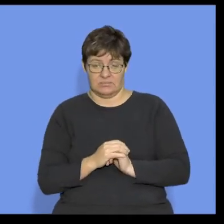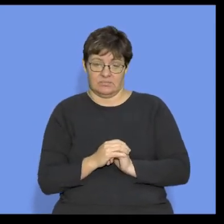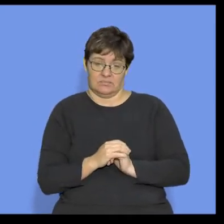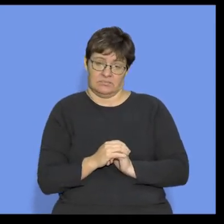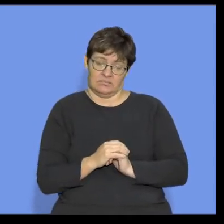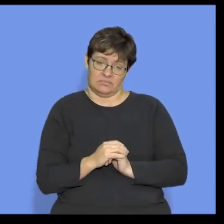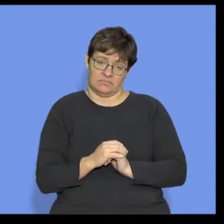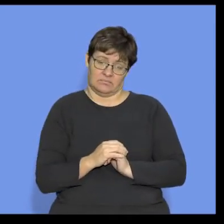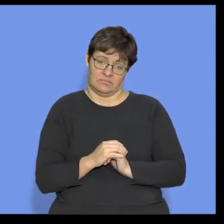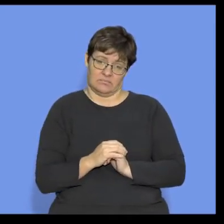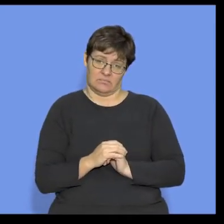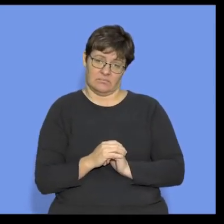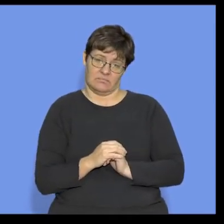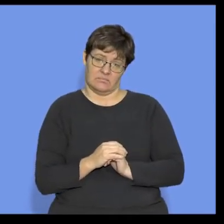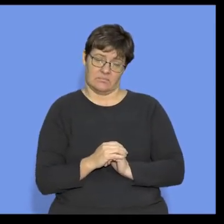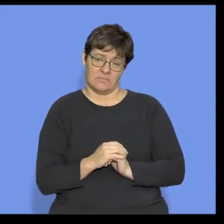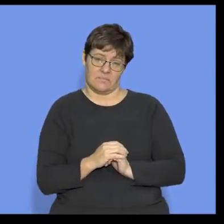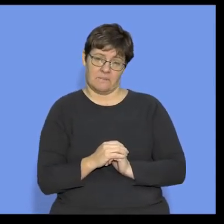0.4 times 0.3.